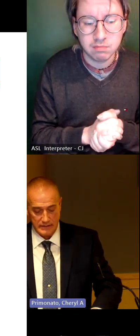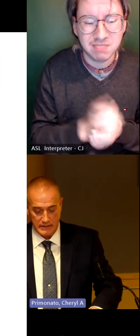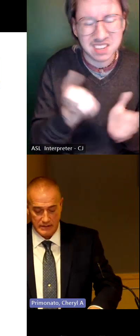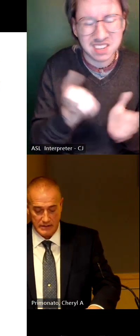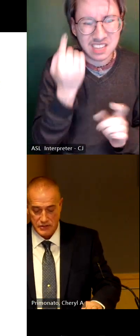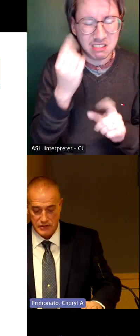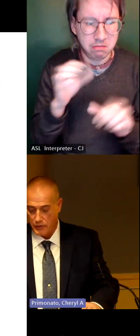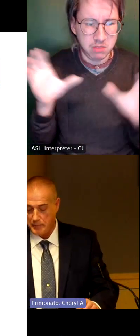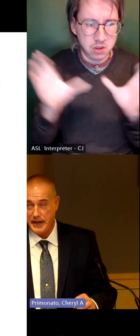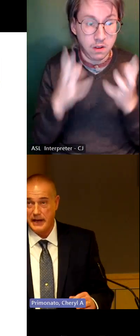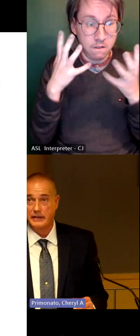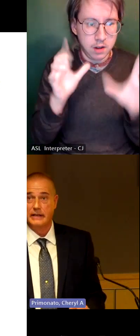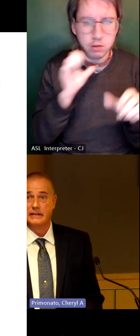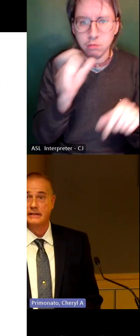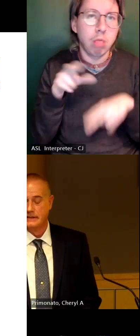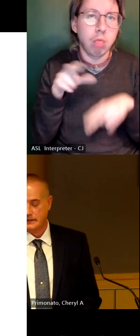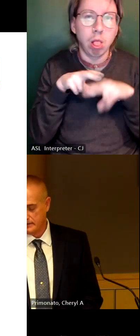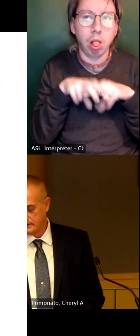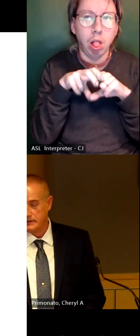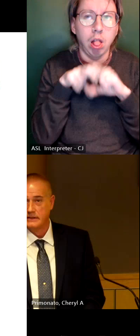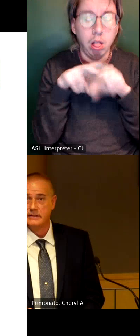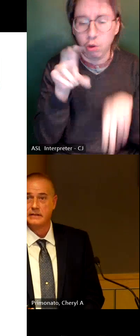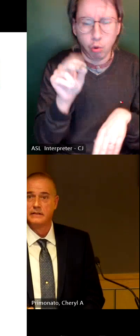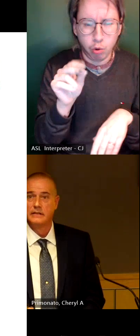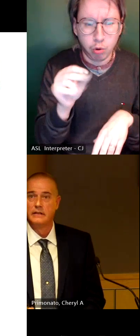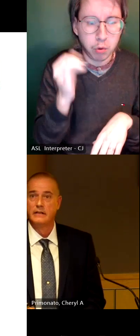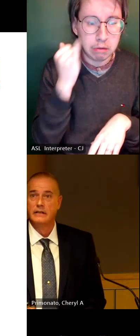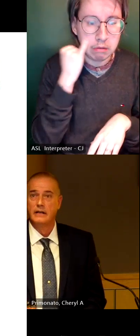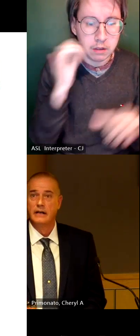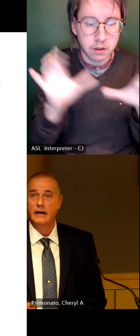start on immediately.